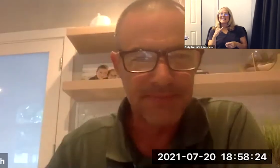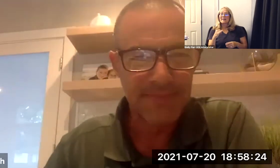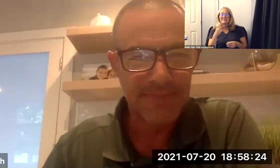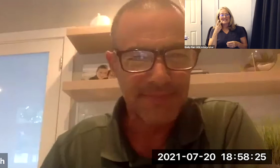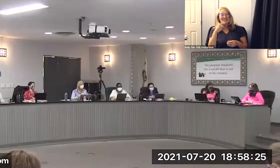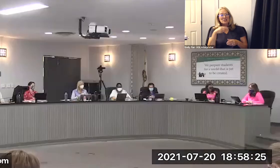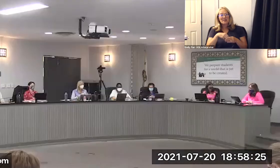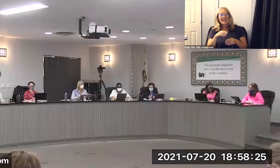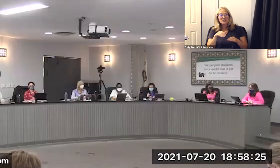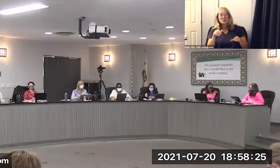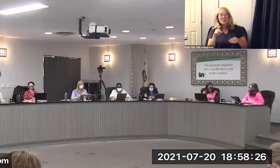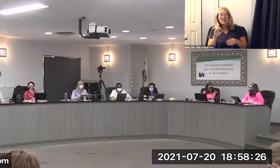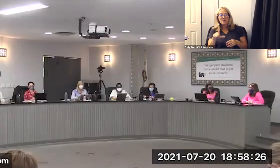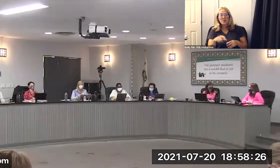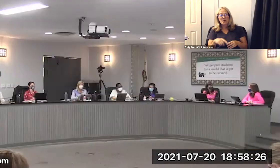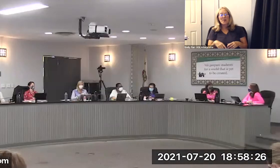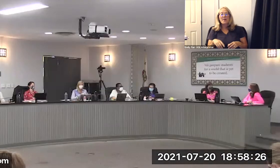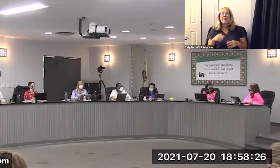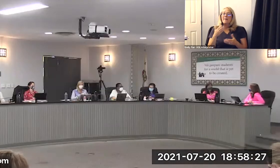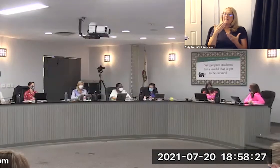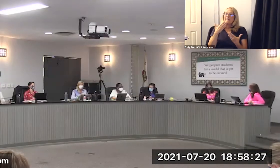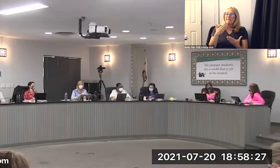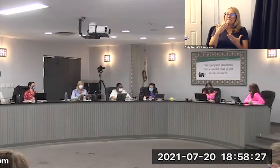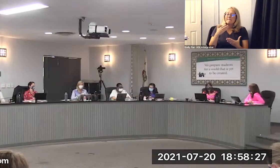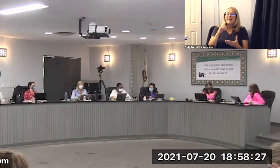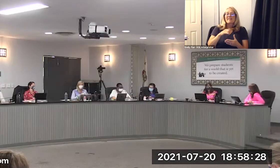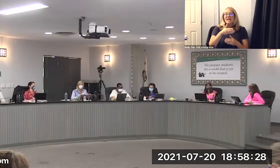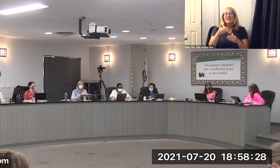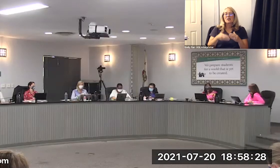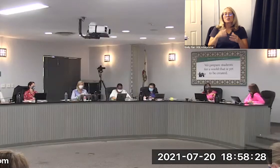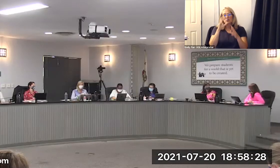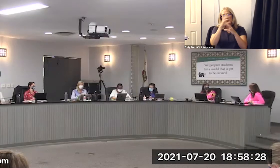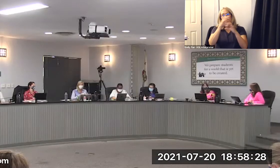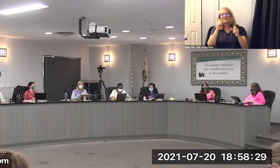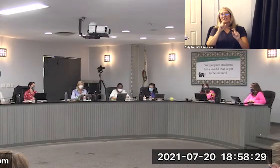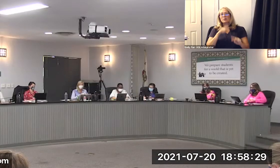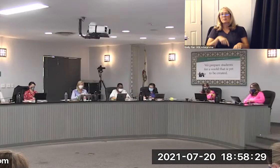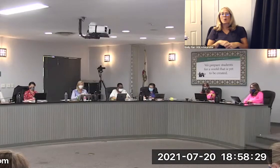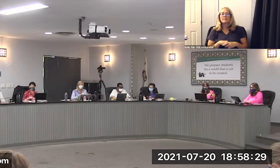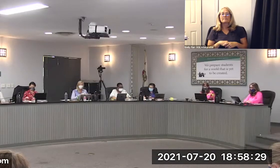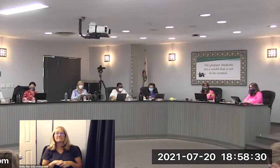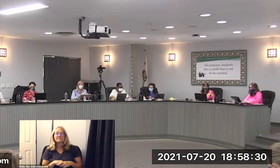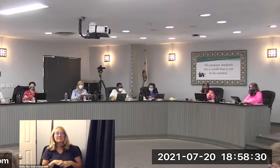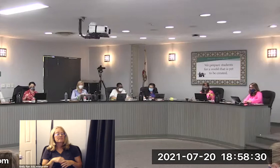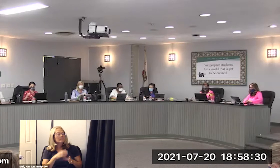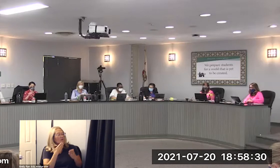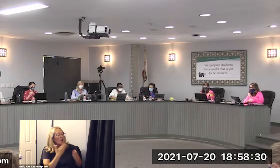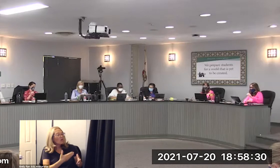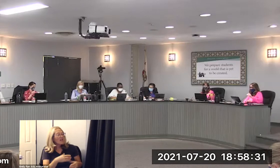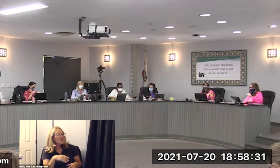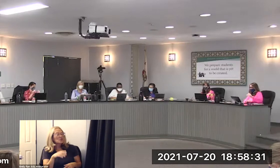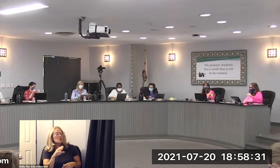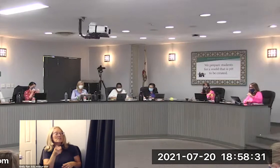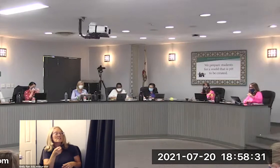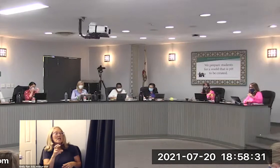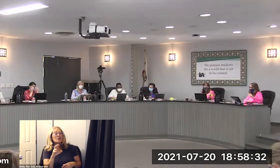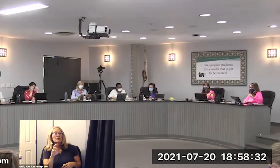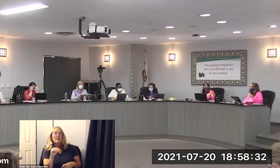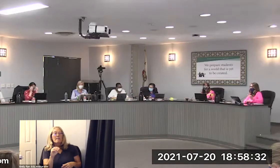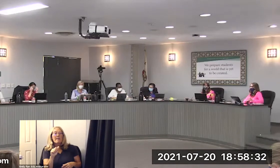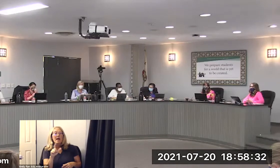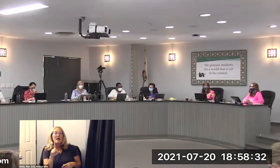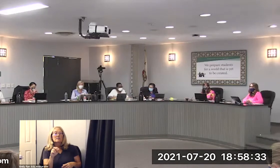thank you and that concludes my superintendent's report thank you dr maldonado as it is